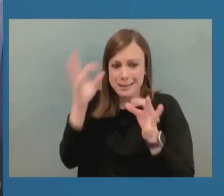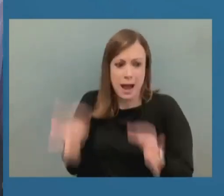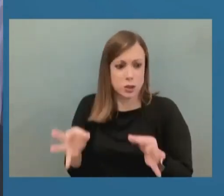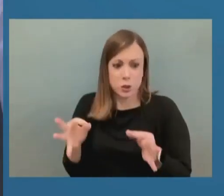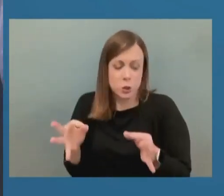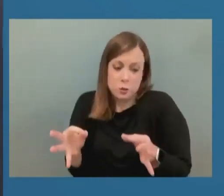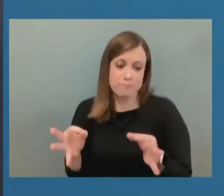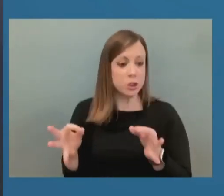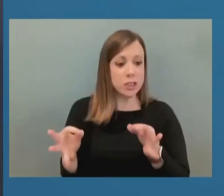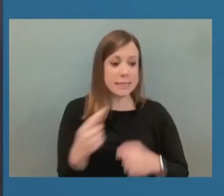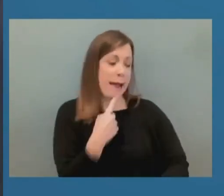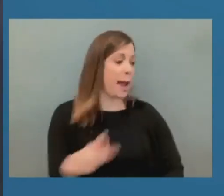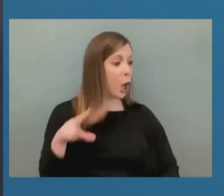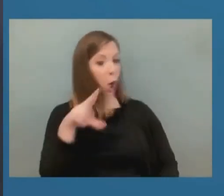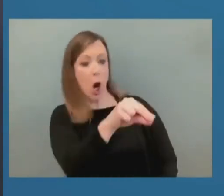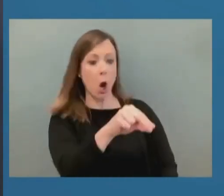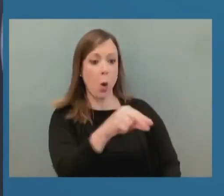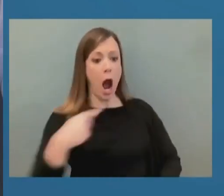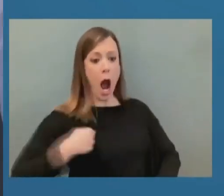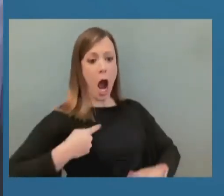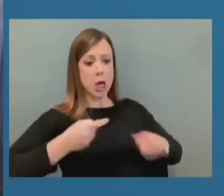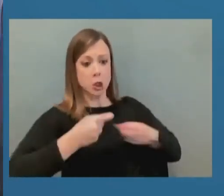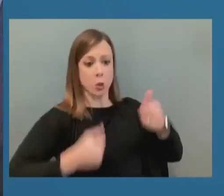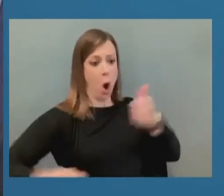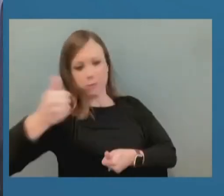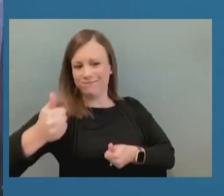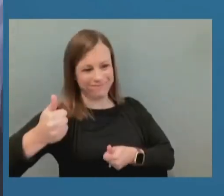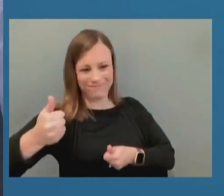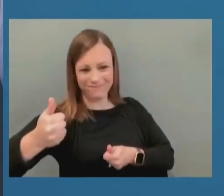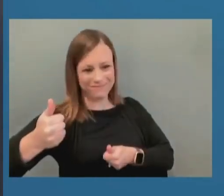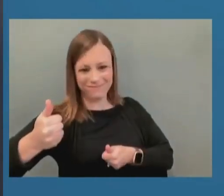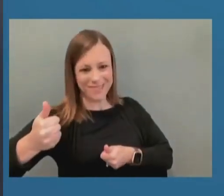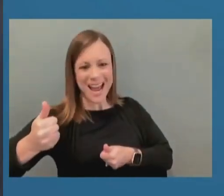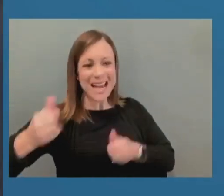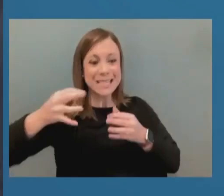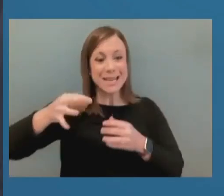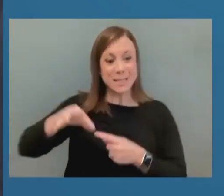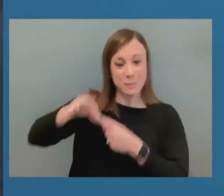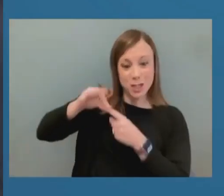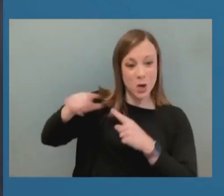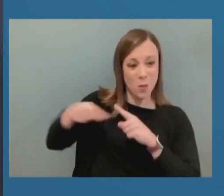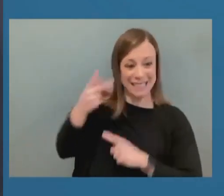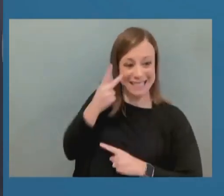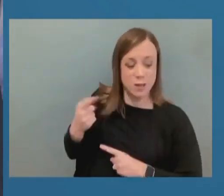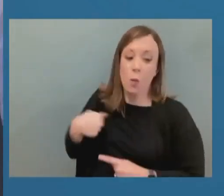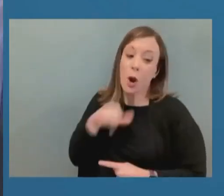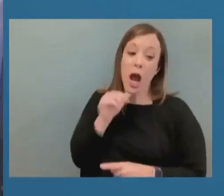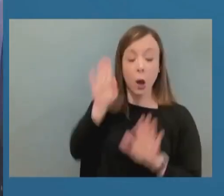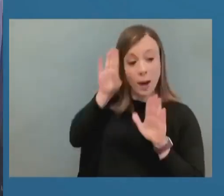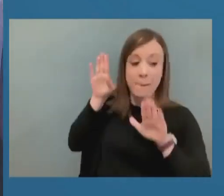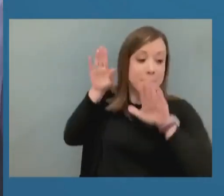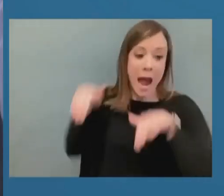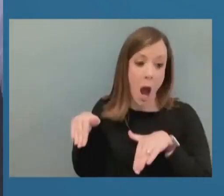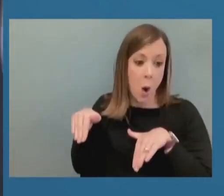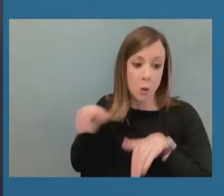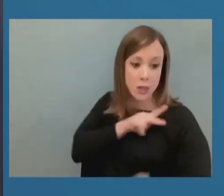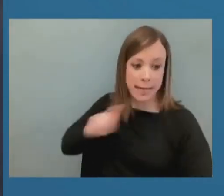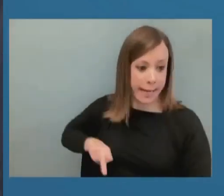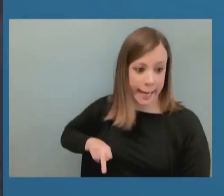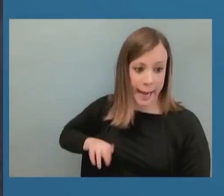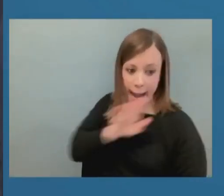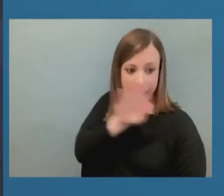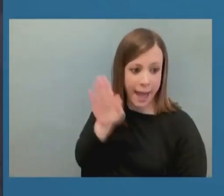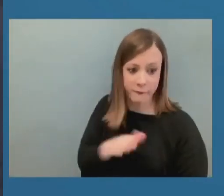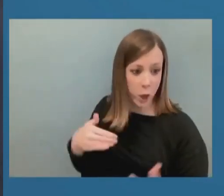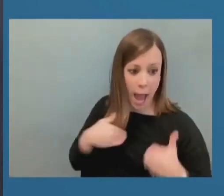undermine our integrity as a New York State, especially when they see we're not going to bow to the king. Never have, never will. So that's